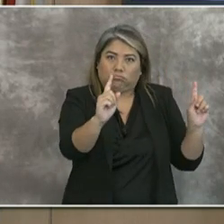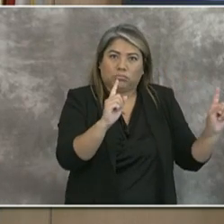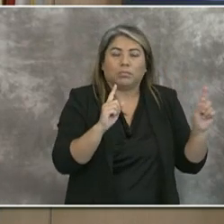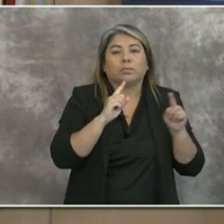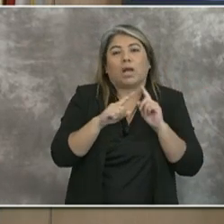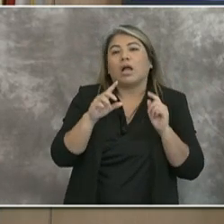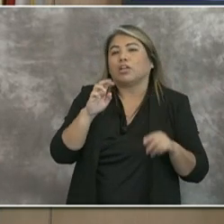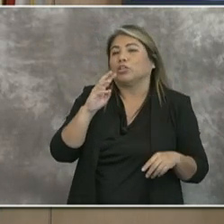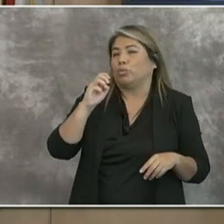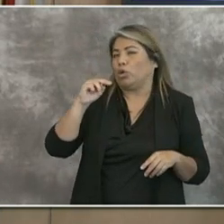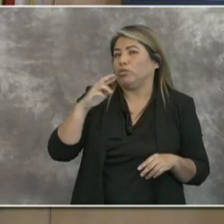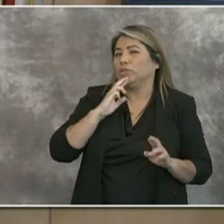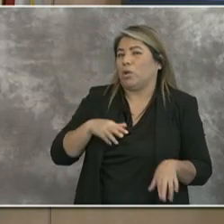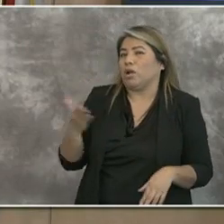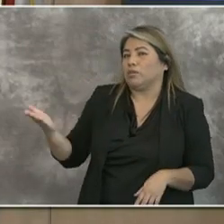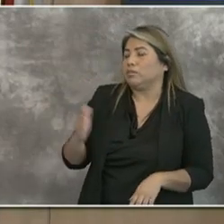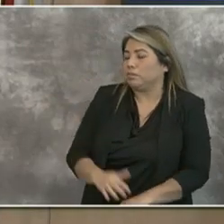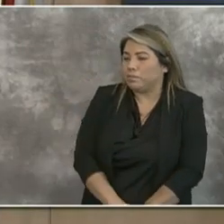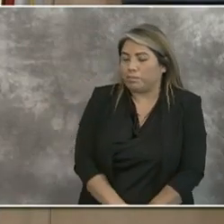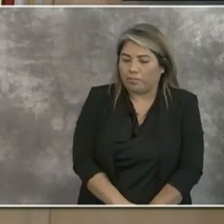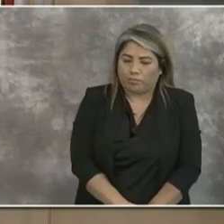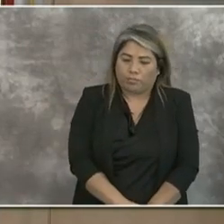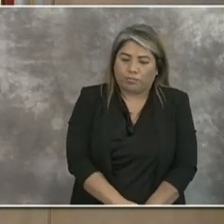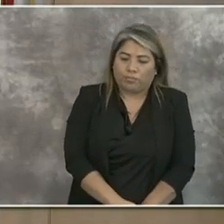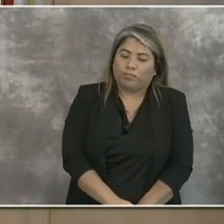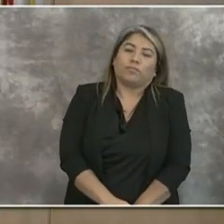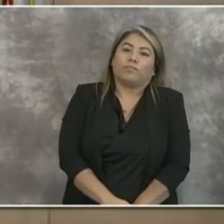I'll let Dr. Wooten respond.